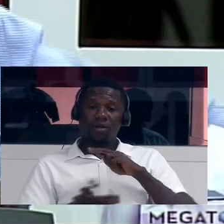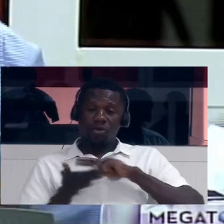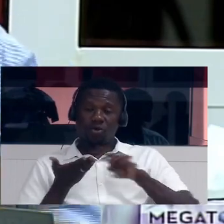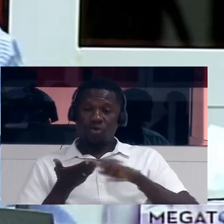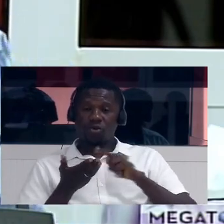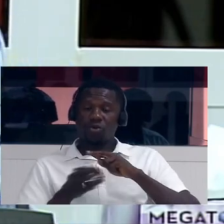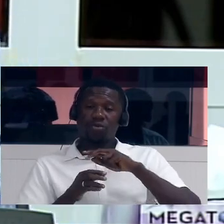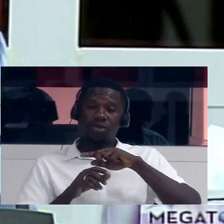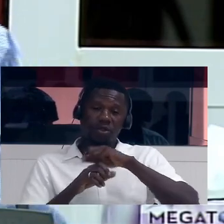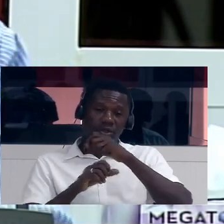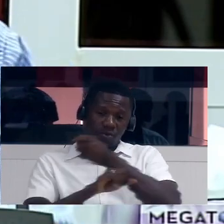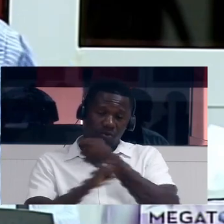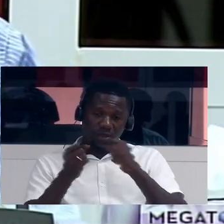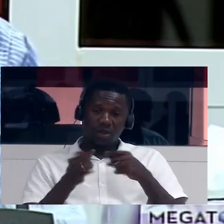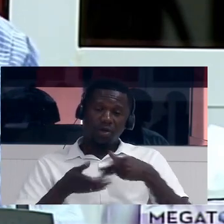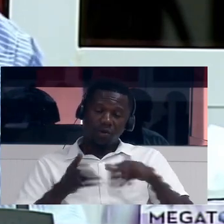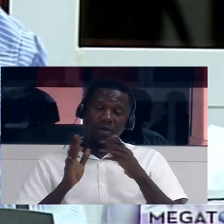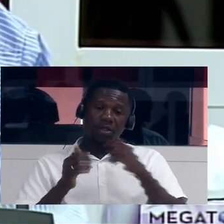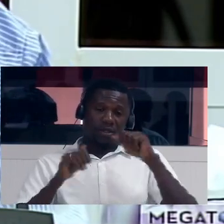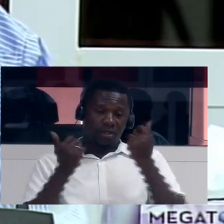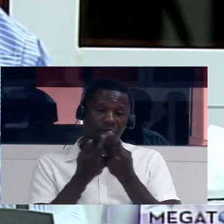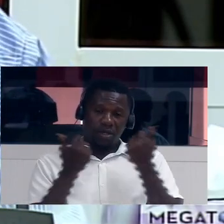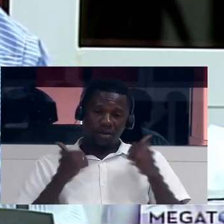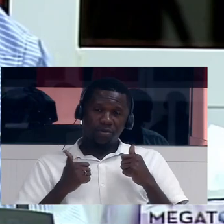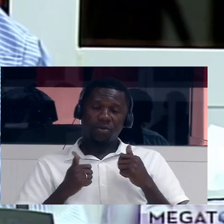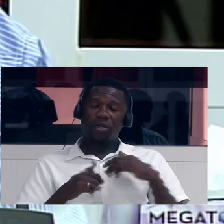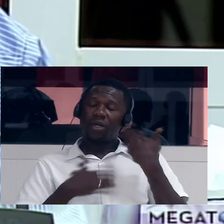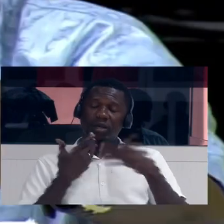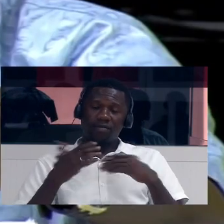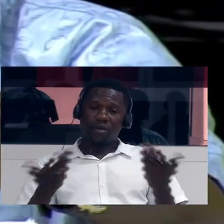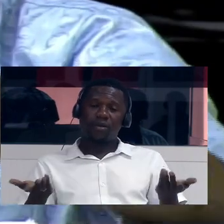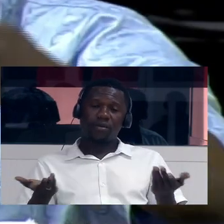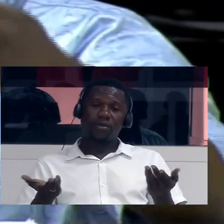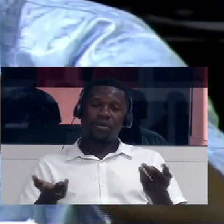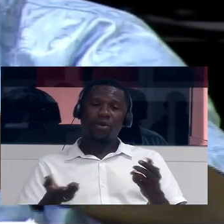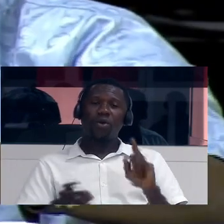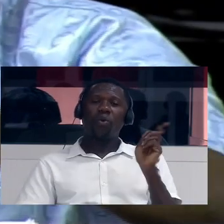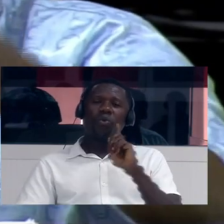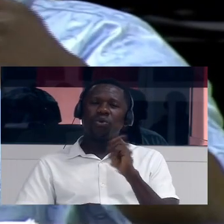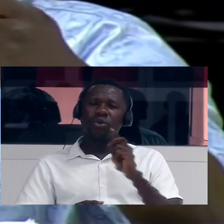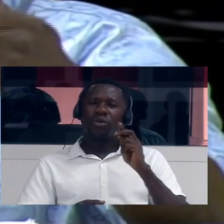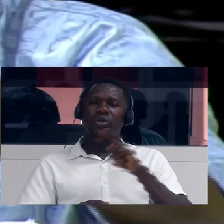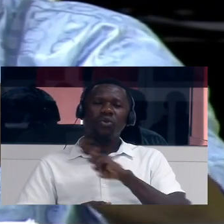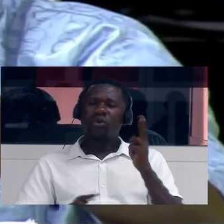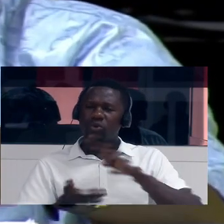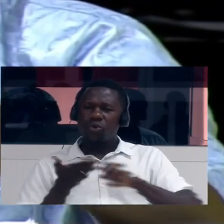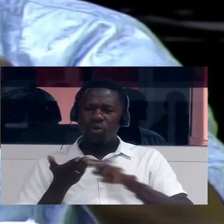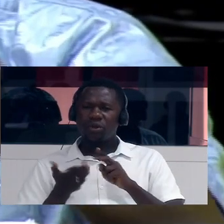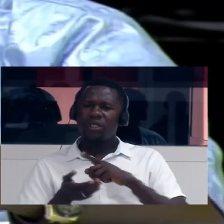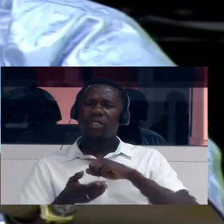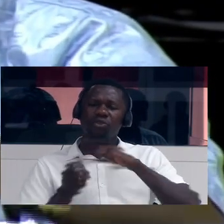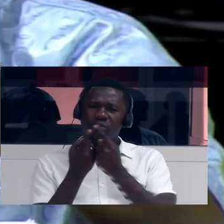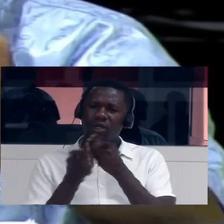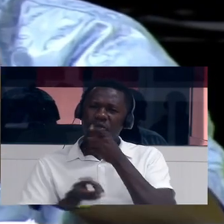the way this incident took place and how it happened, it would never have been like that. What was abnormal? This is something you are refusing to say, and